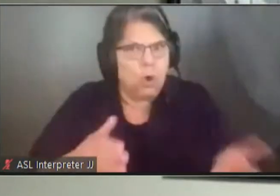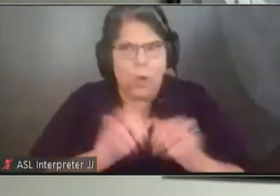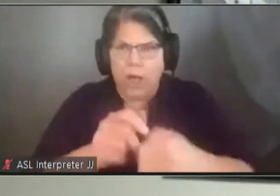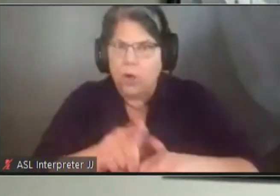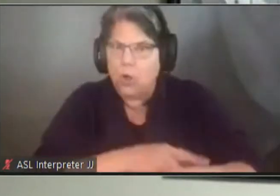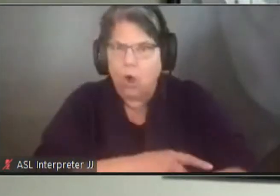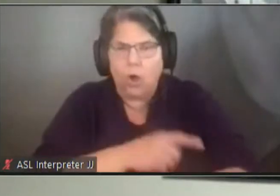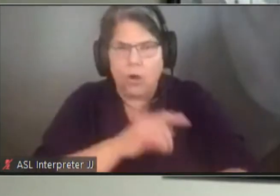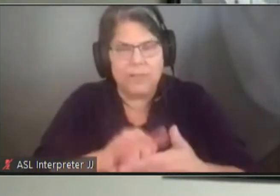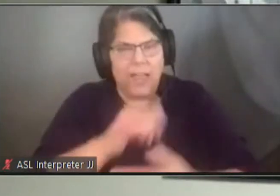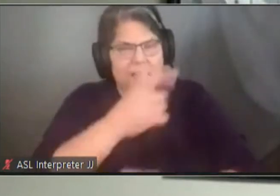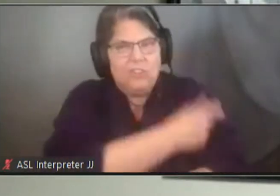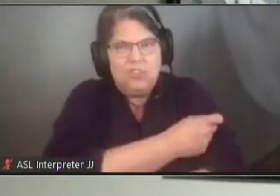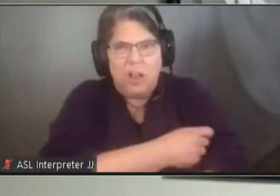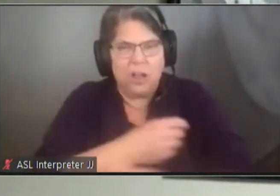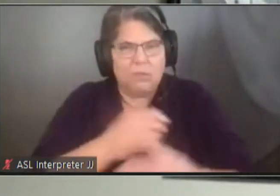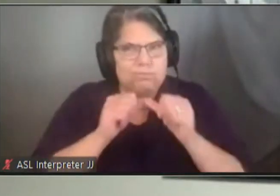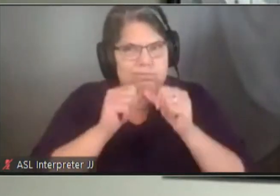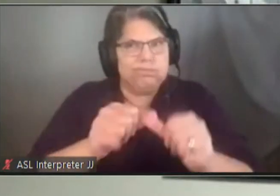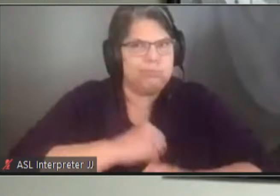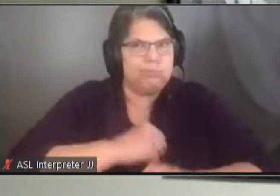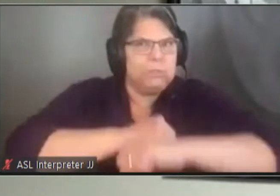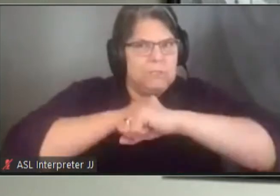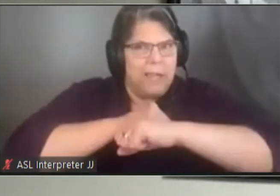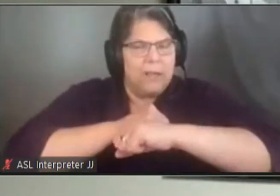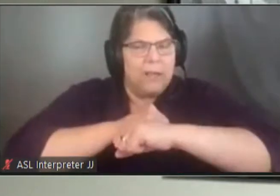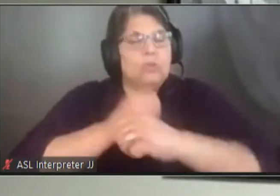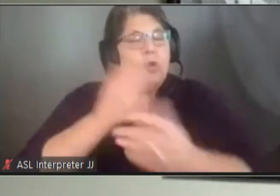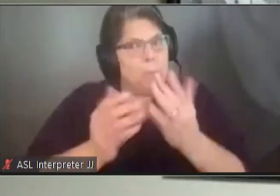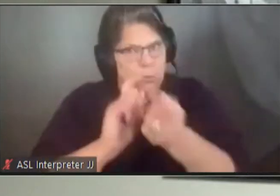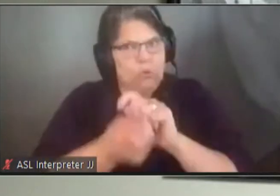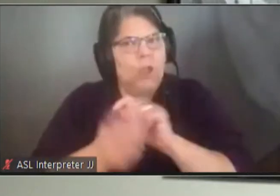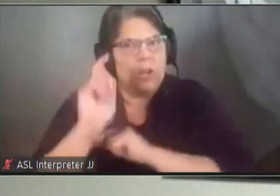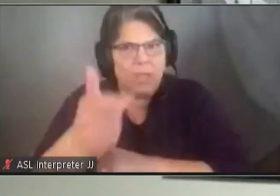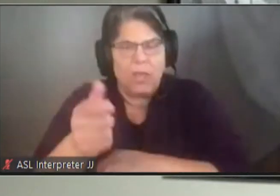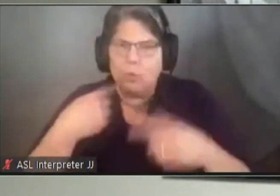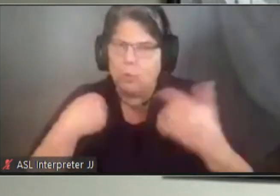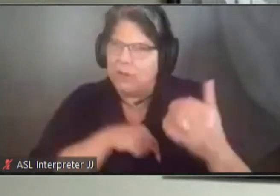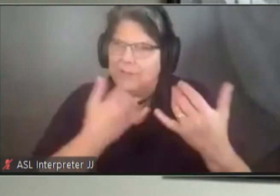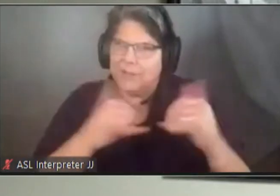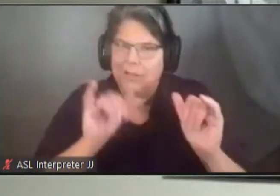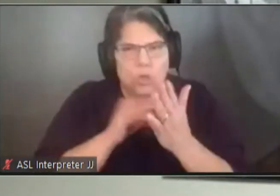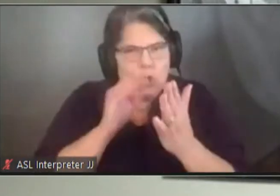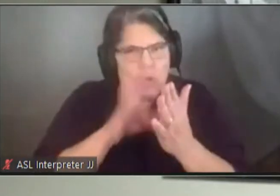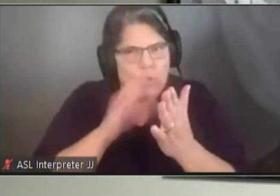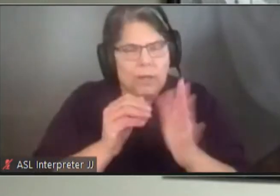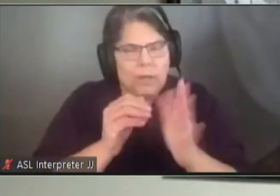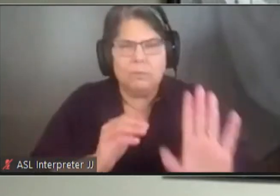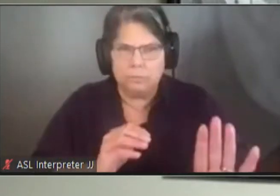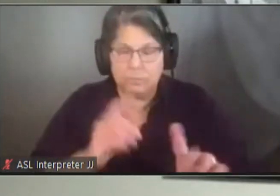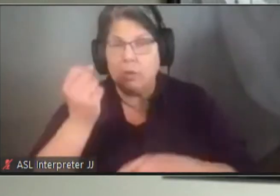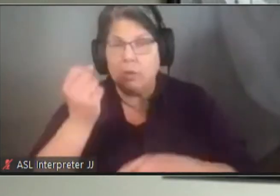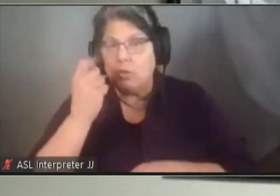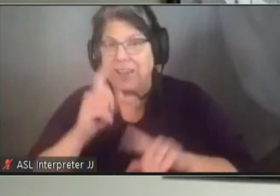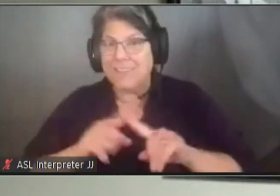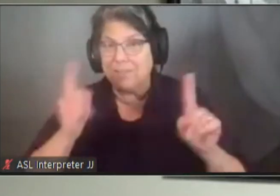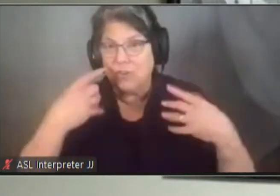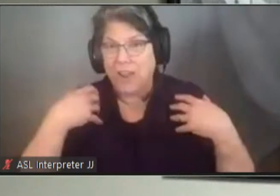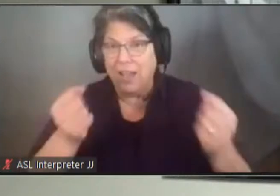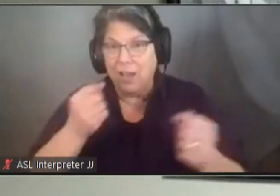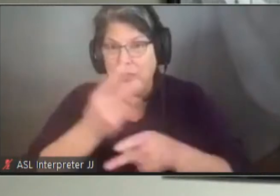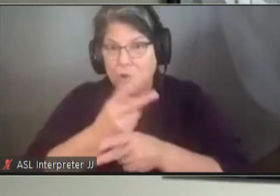may be extended. This is also different for healthcare workers who want to work in hospitals or